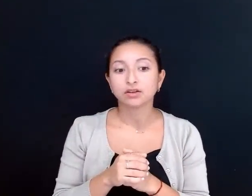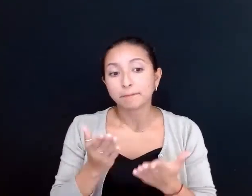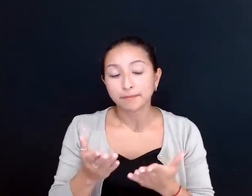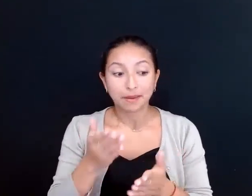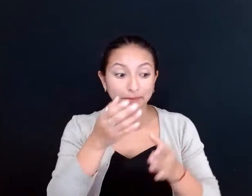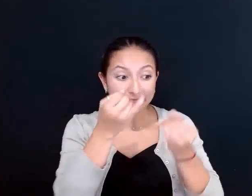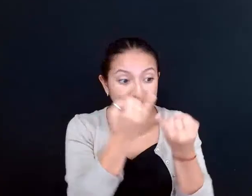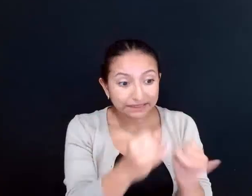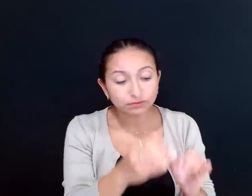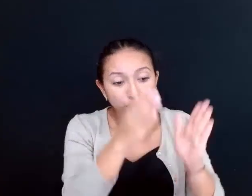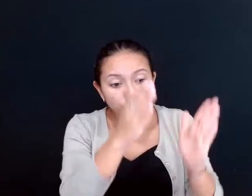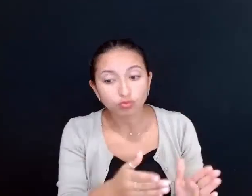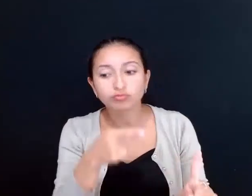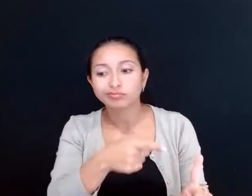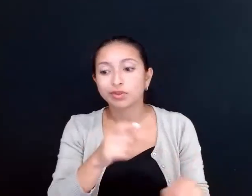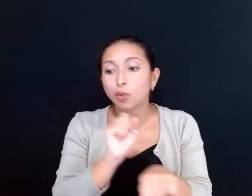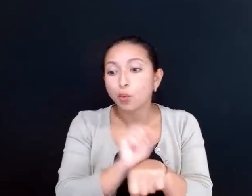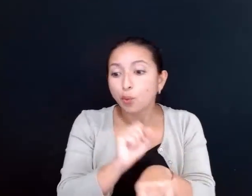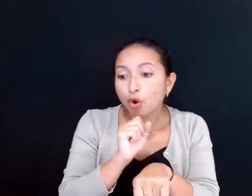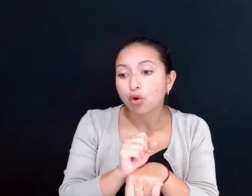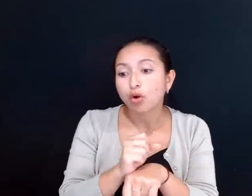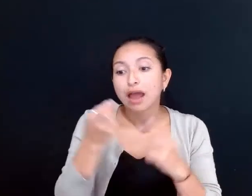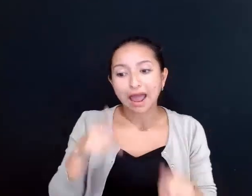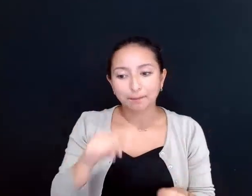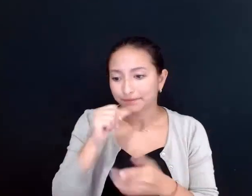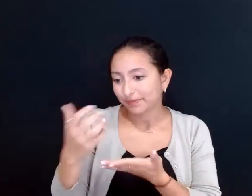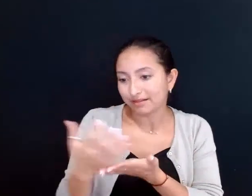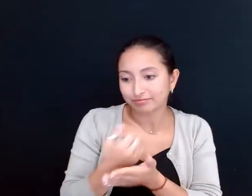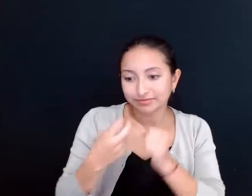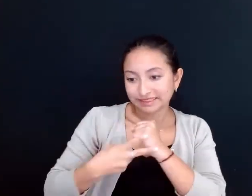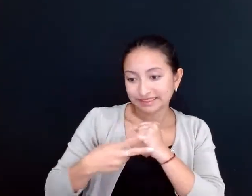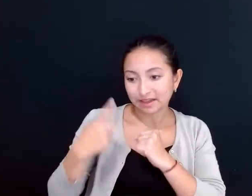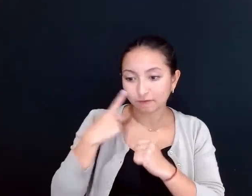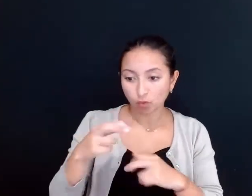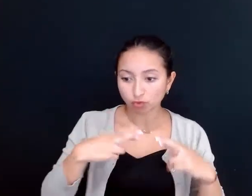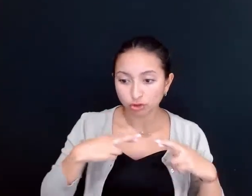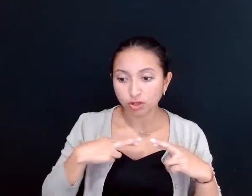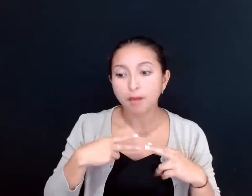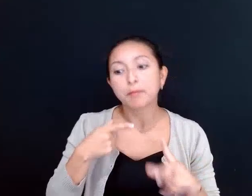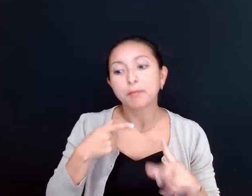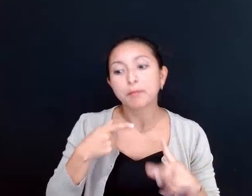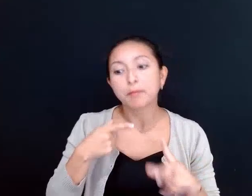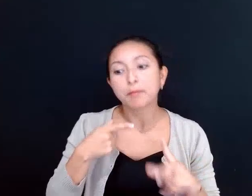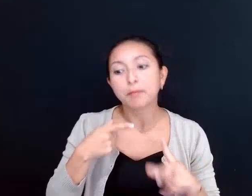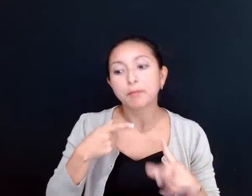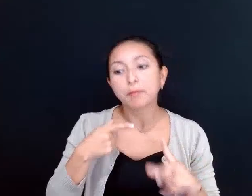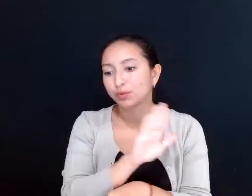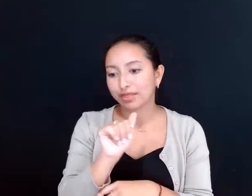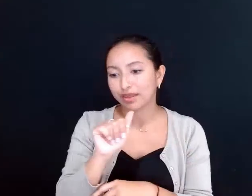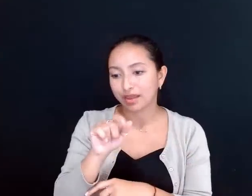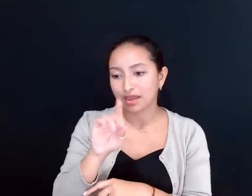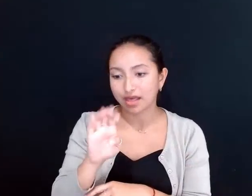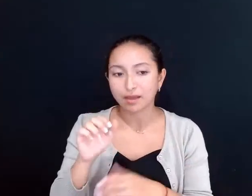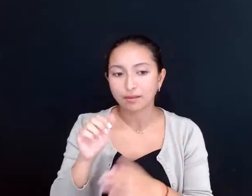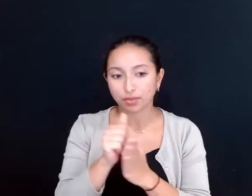working, not saving for retirement, could actually utilize their ABLE account like that, like a